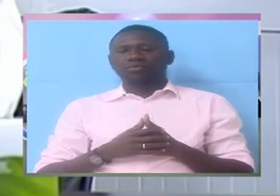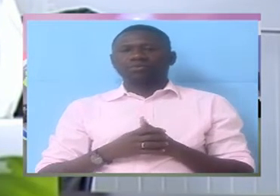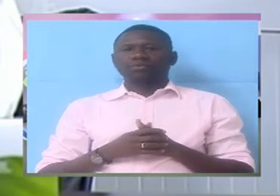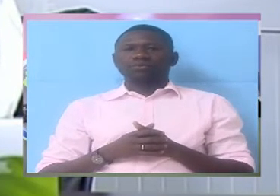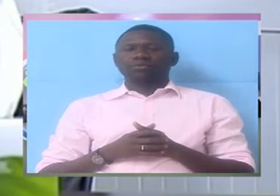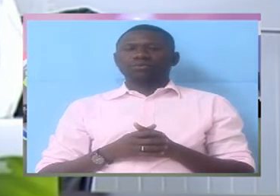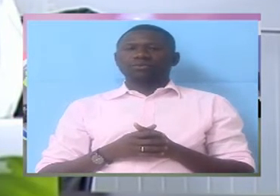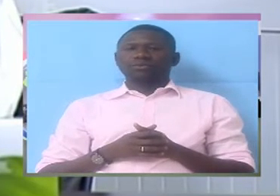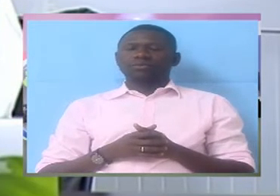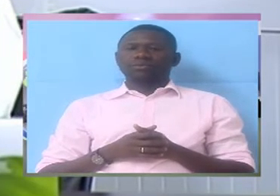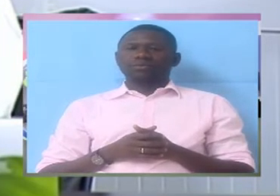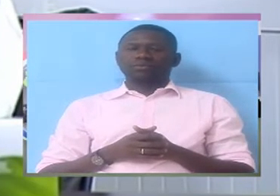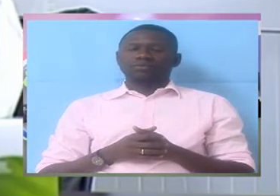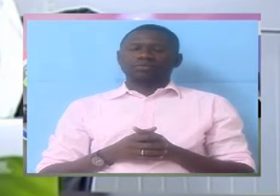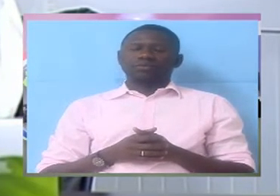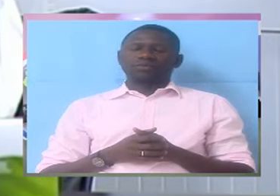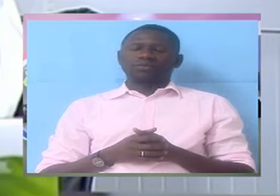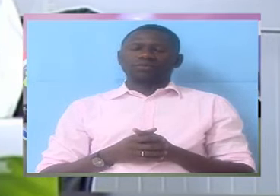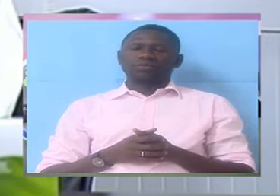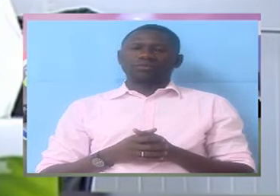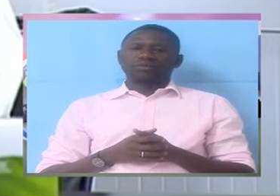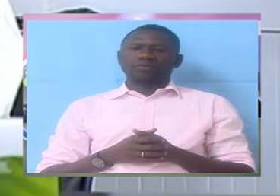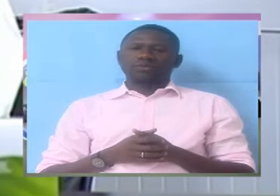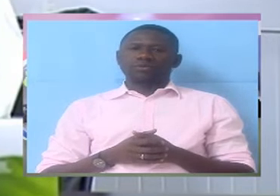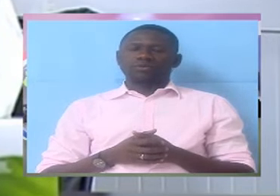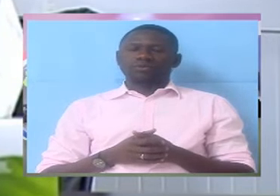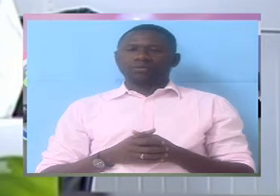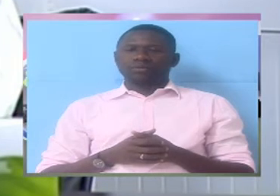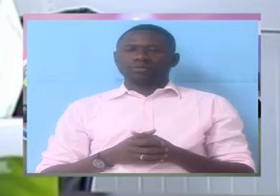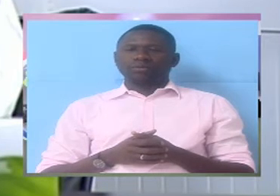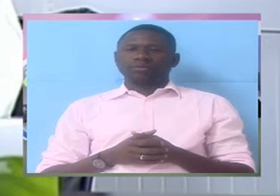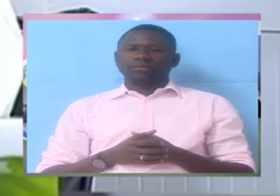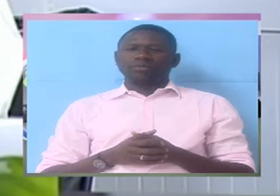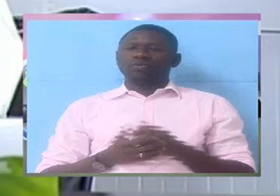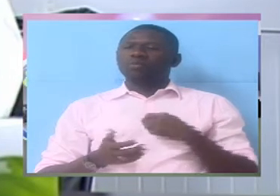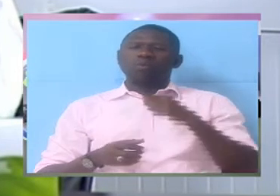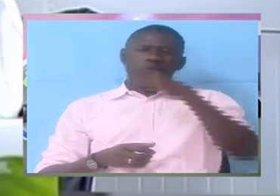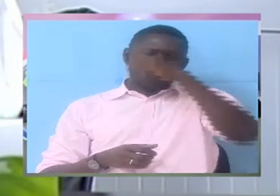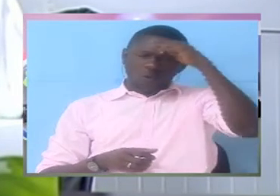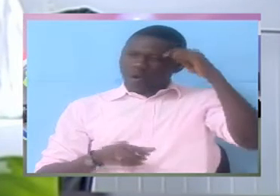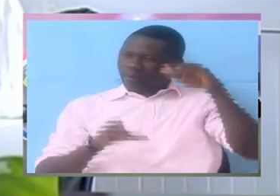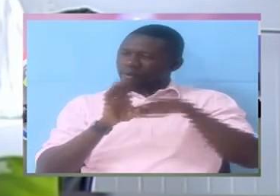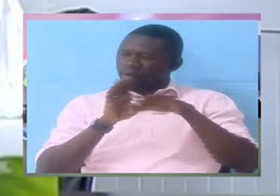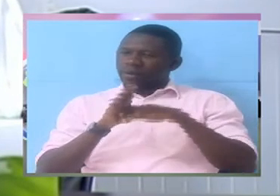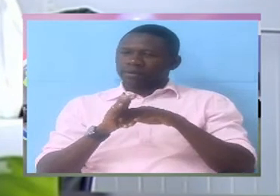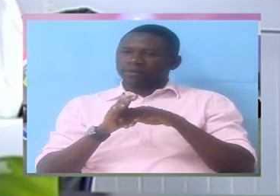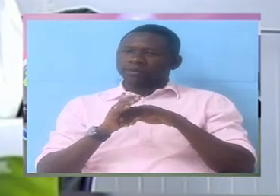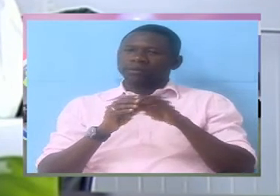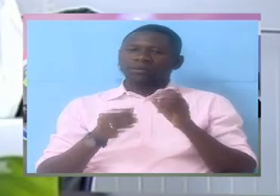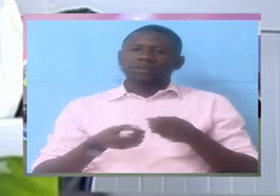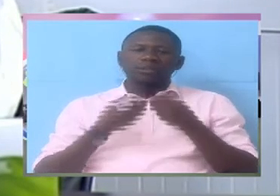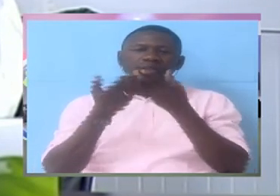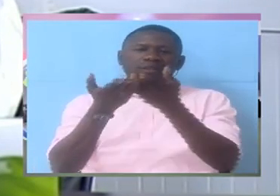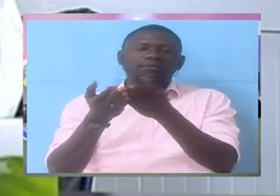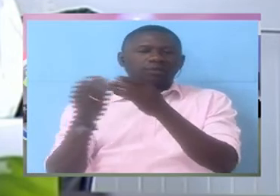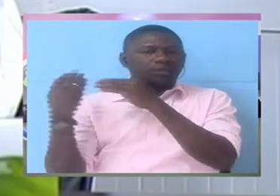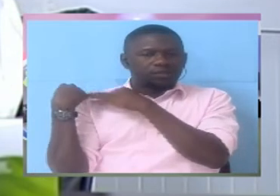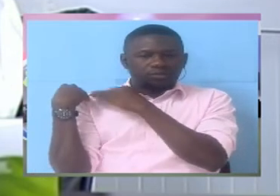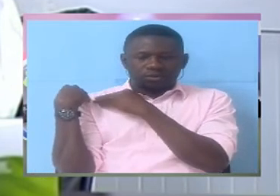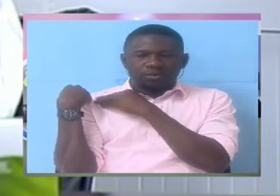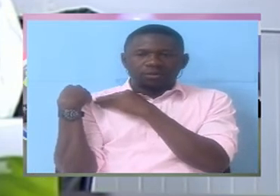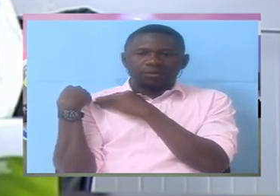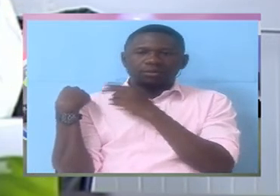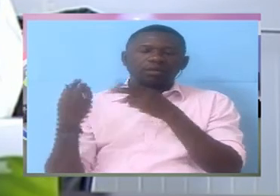See, some of the officers, wodoku la ludolu, given an assignment. Wodoku di la puri etake.